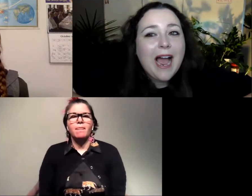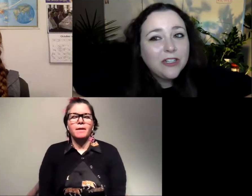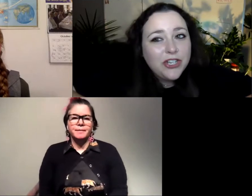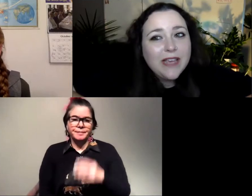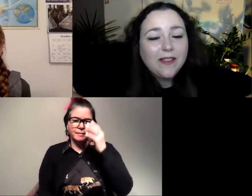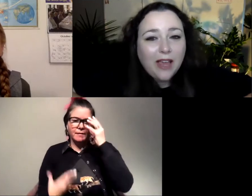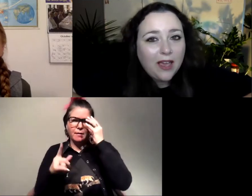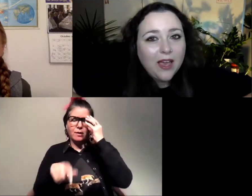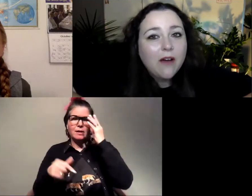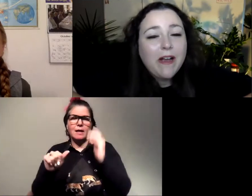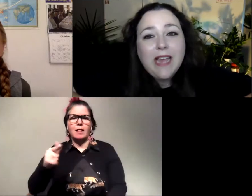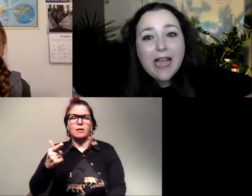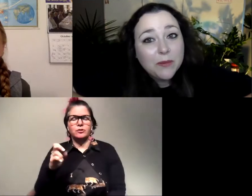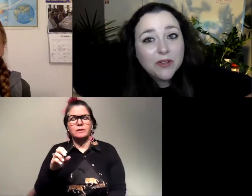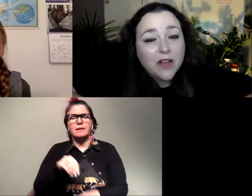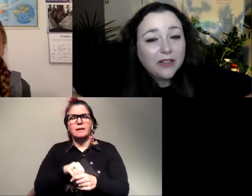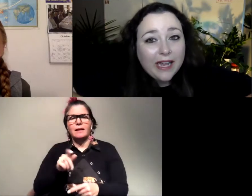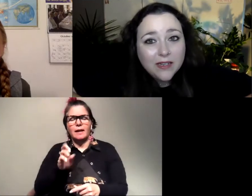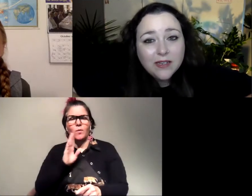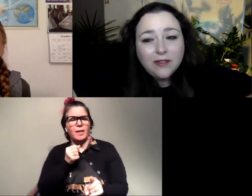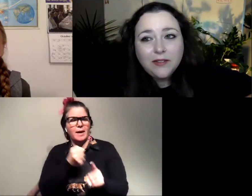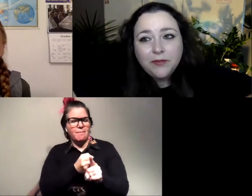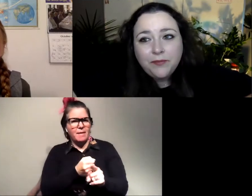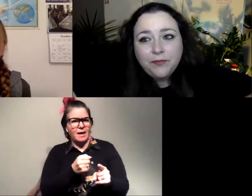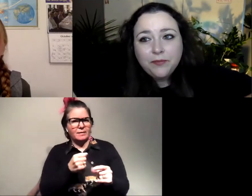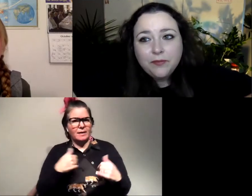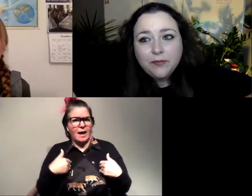does algae in the lake affect animals on the land?